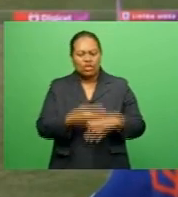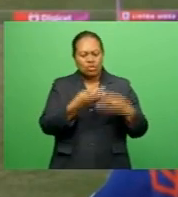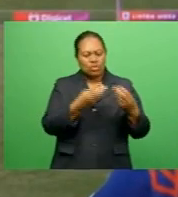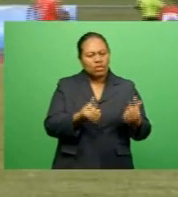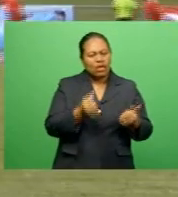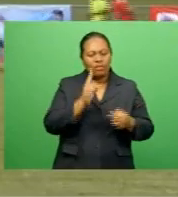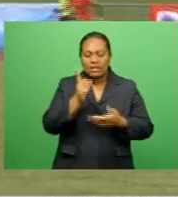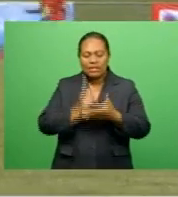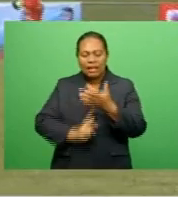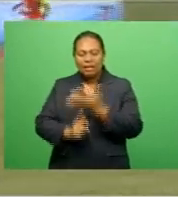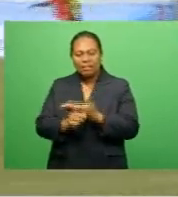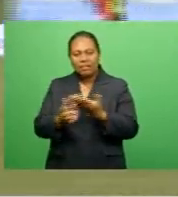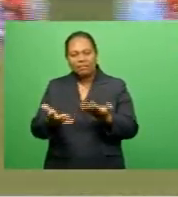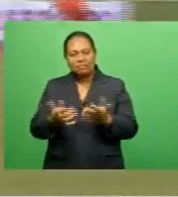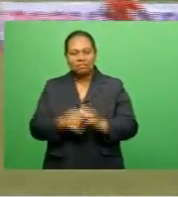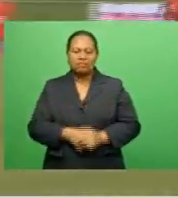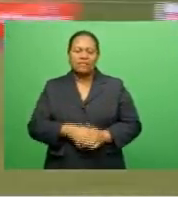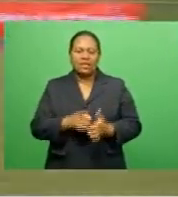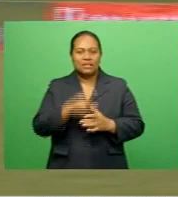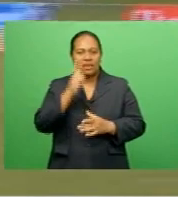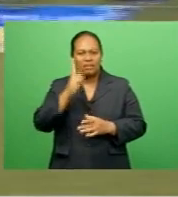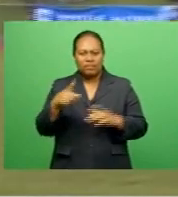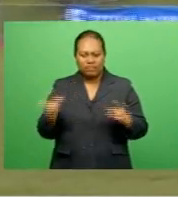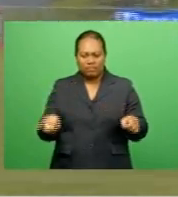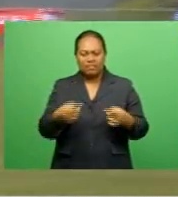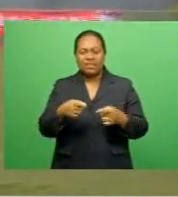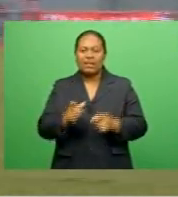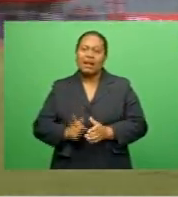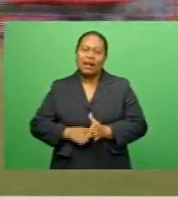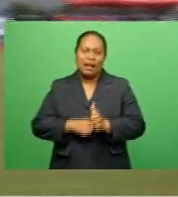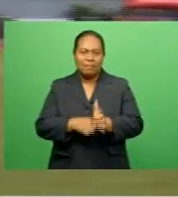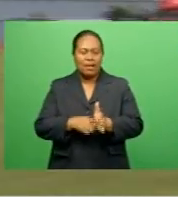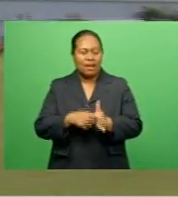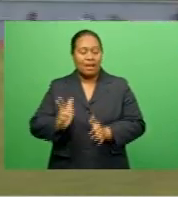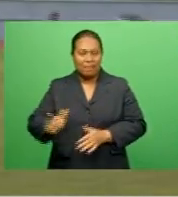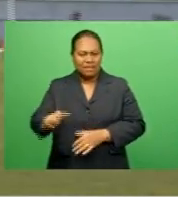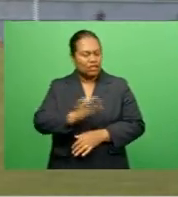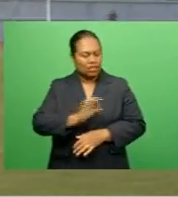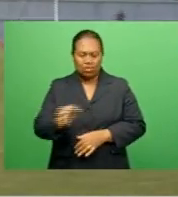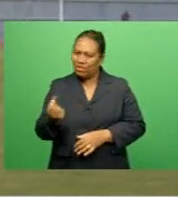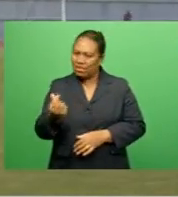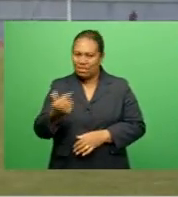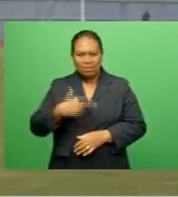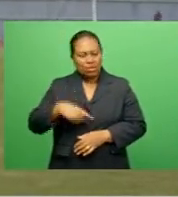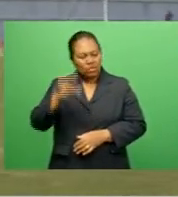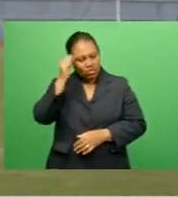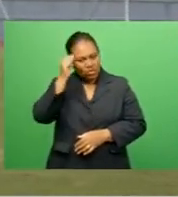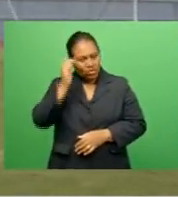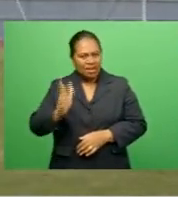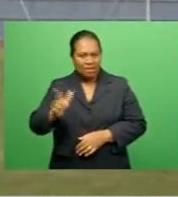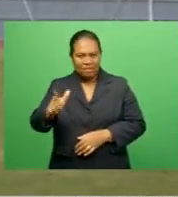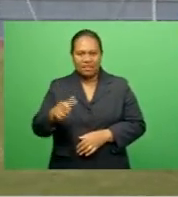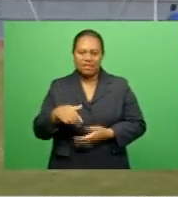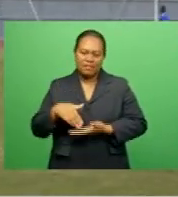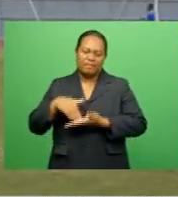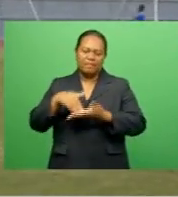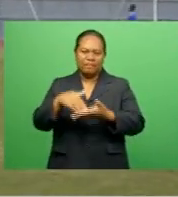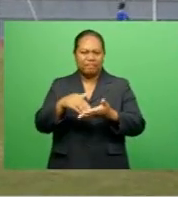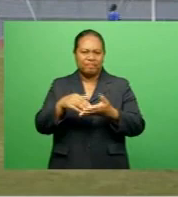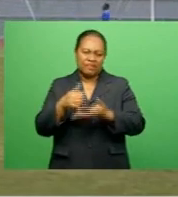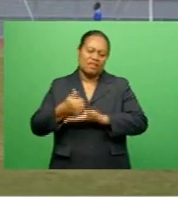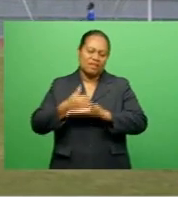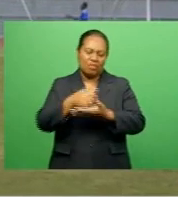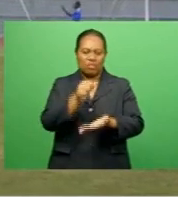unforced errors. Going up against Lambasa will not be easy, knowing that the Mbabasing Lions will have their fans'